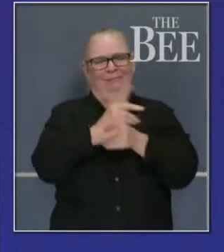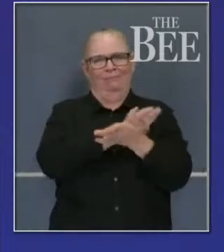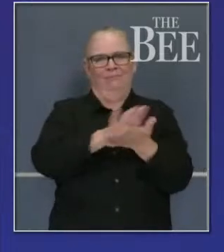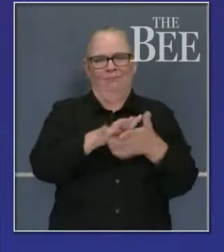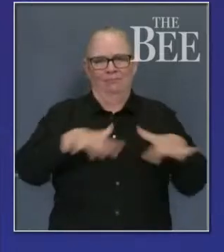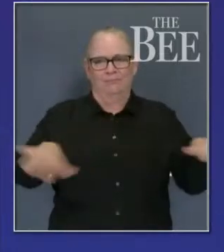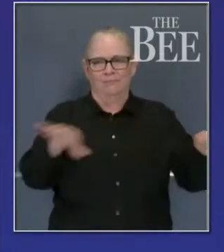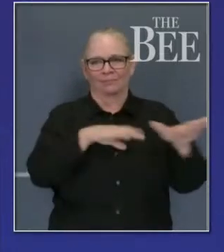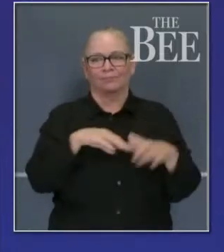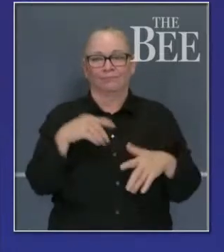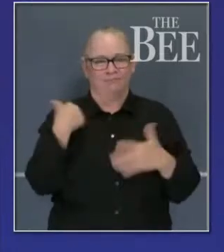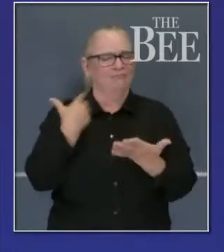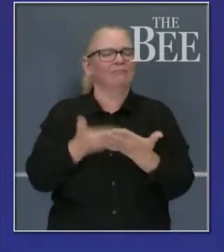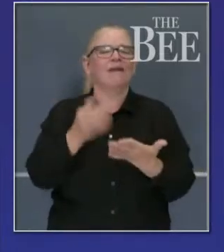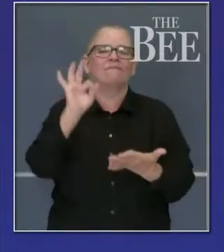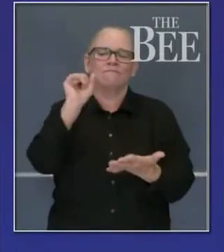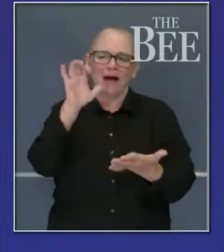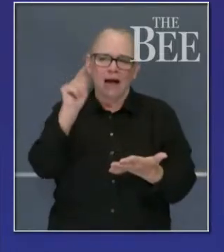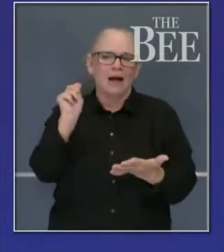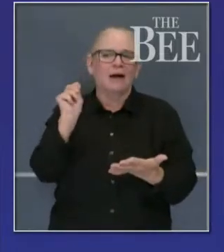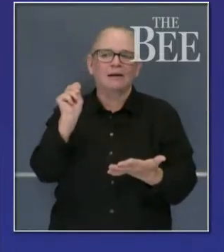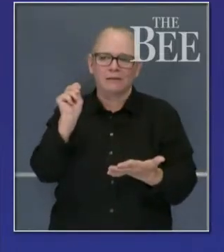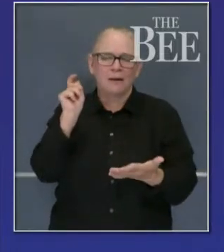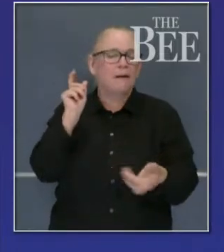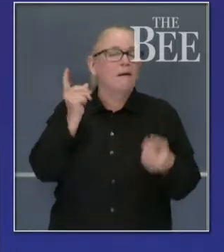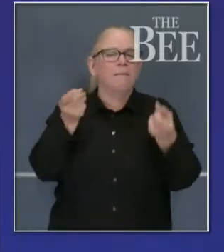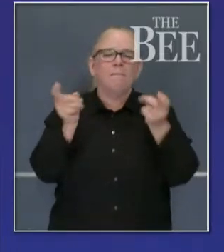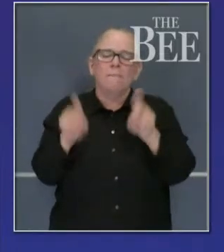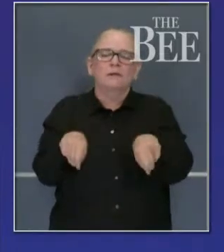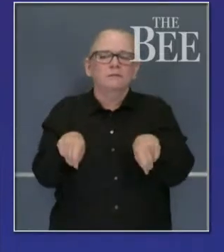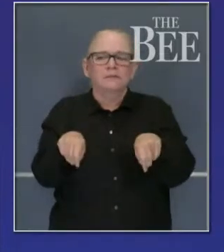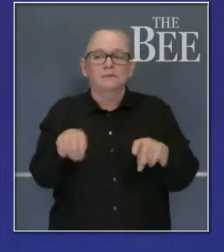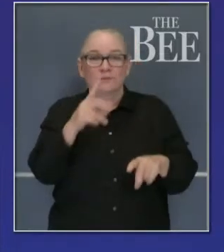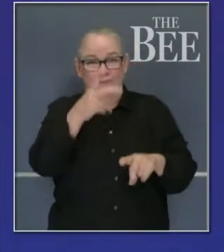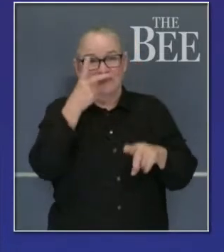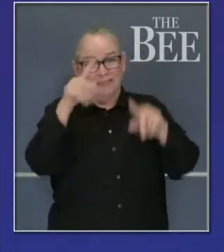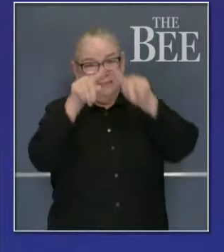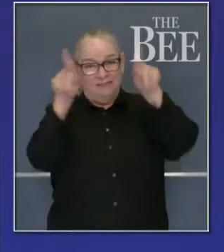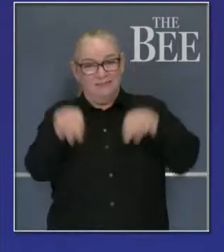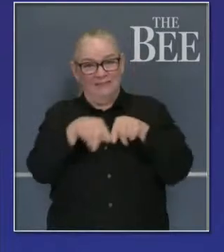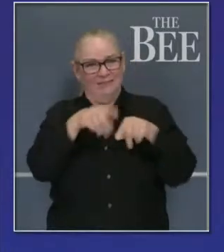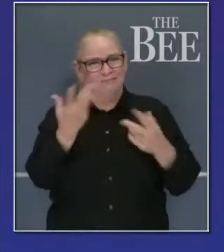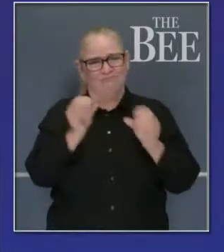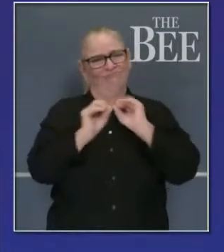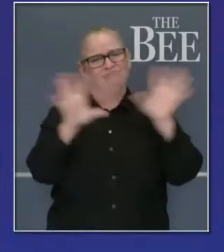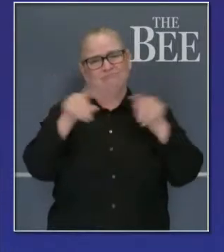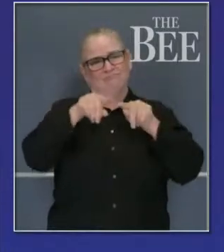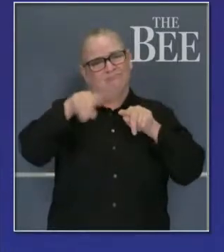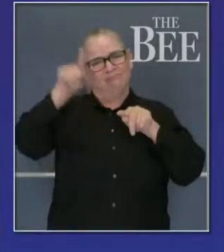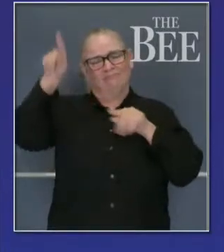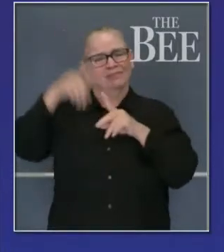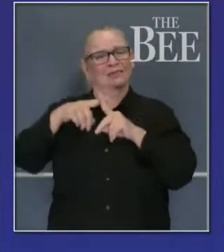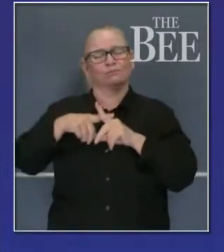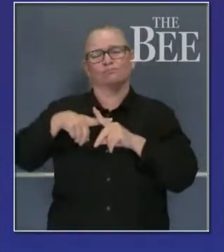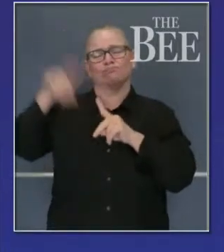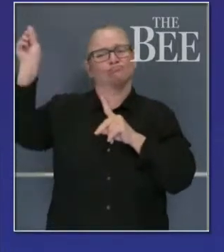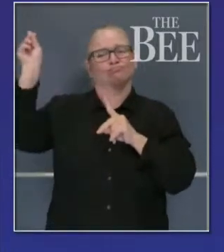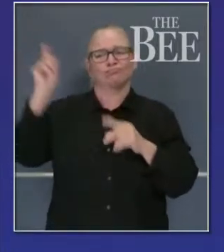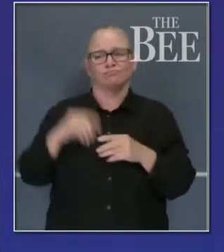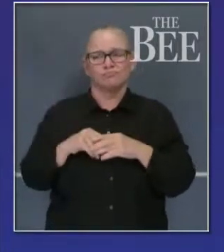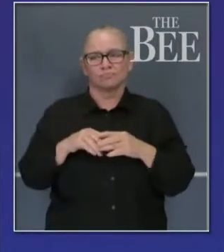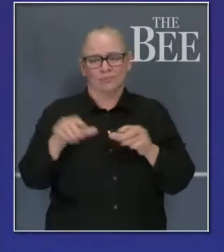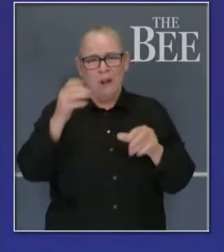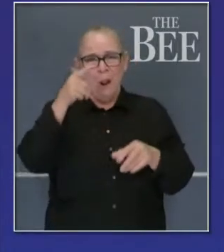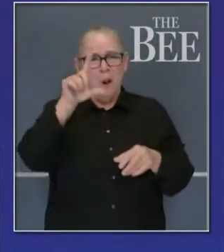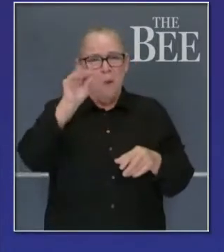fact cannot be denied, represented in this chart, and the reality of average temperatures significantly increasing. And you see that